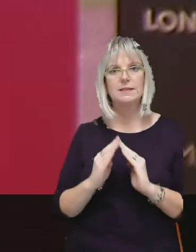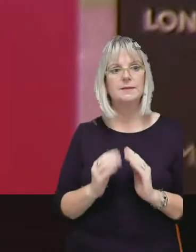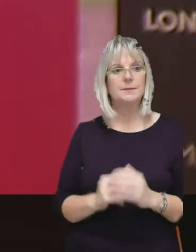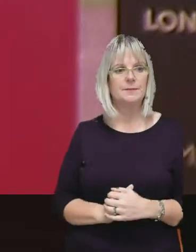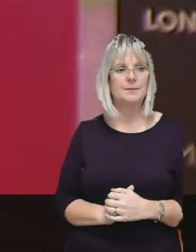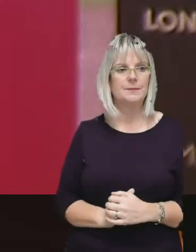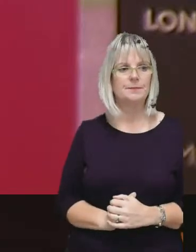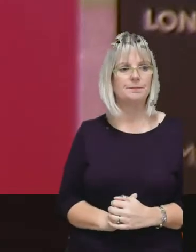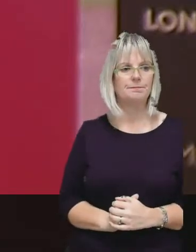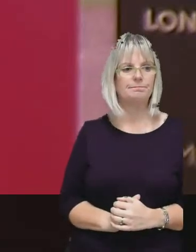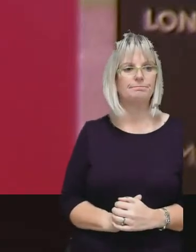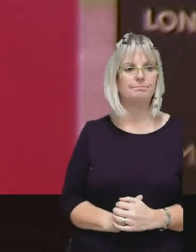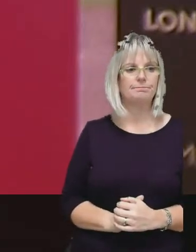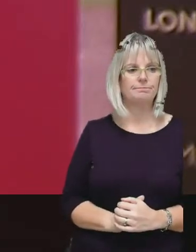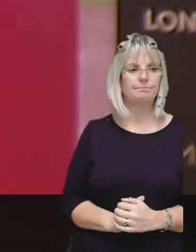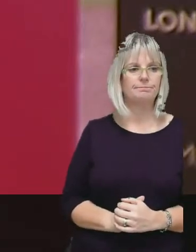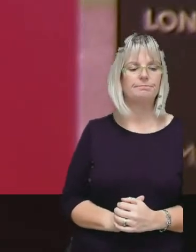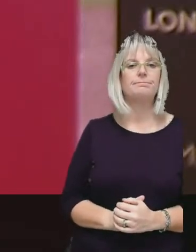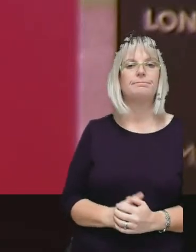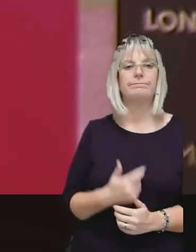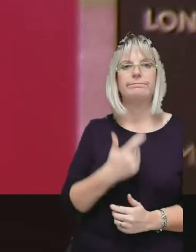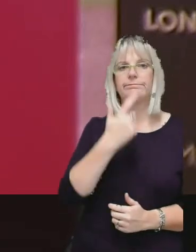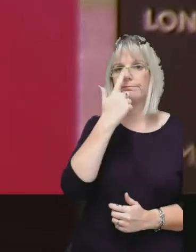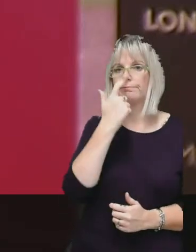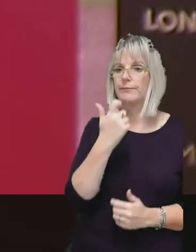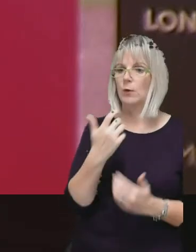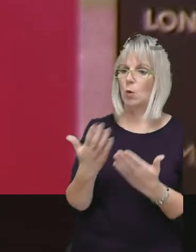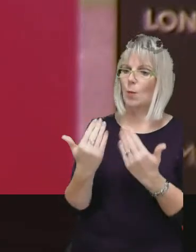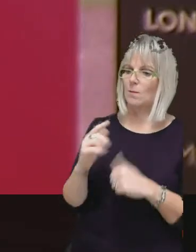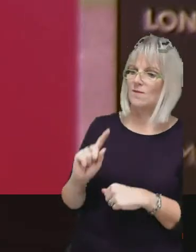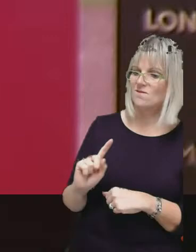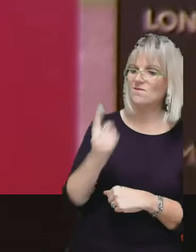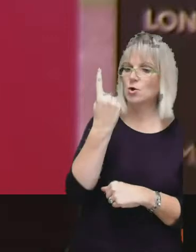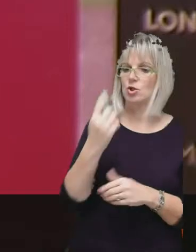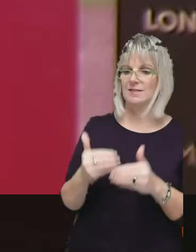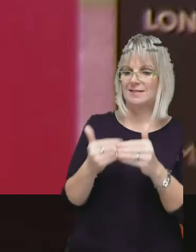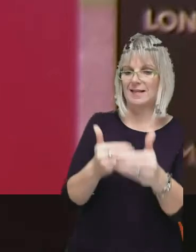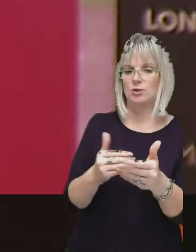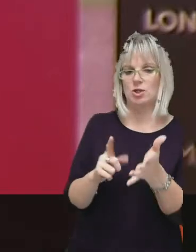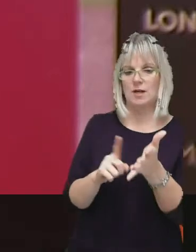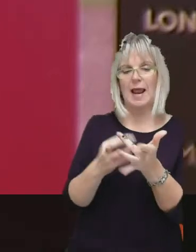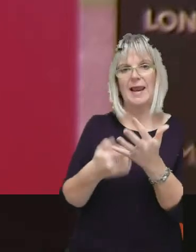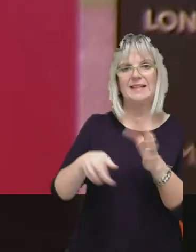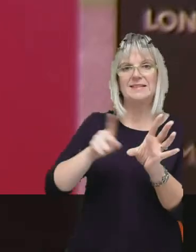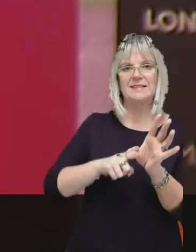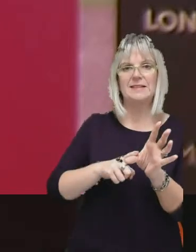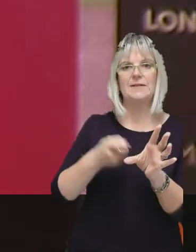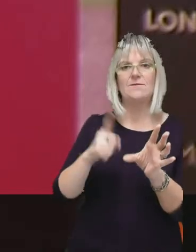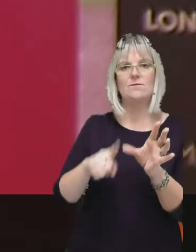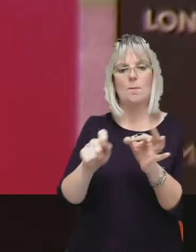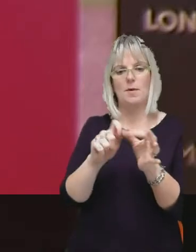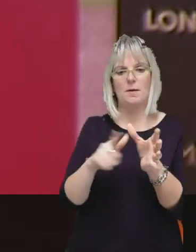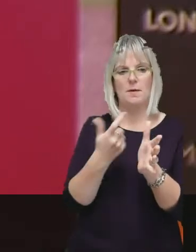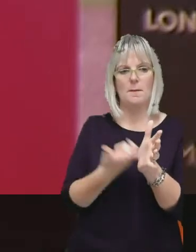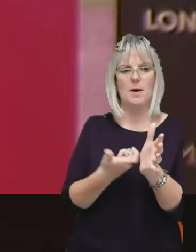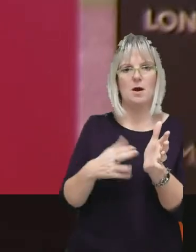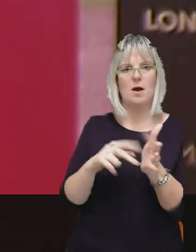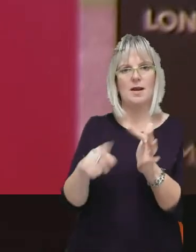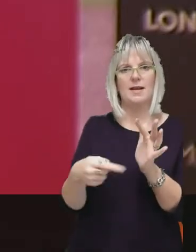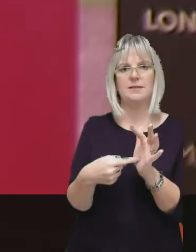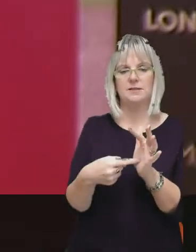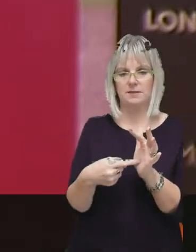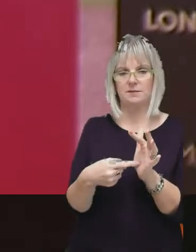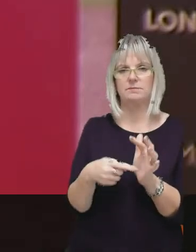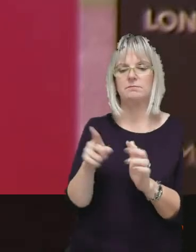for the first question, Lindsay Brady from Barnet will ask that first question to